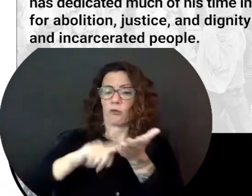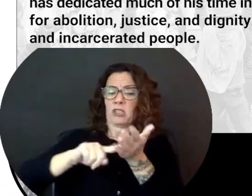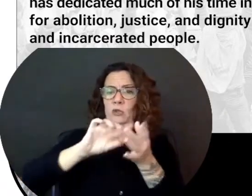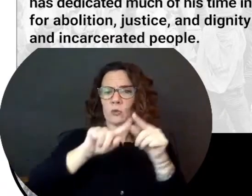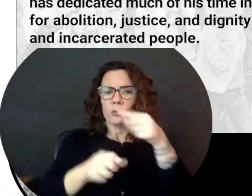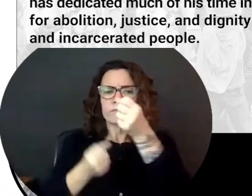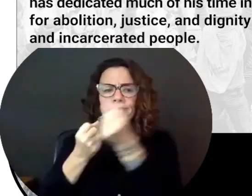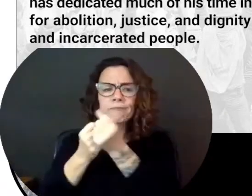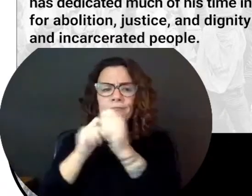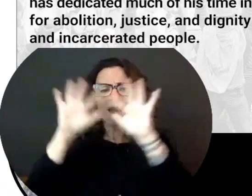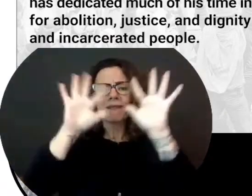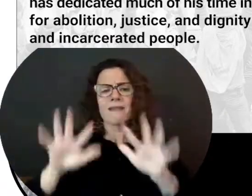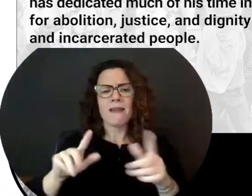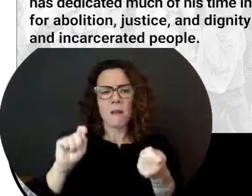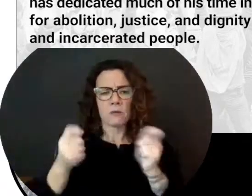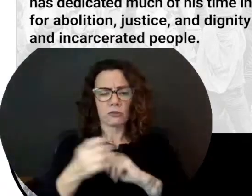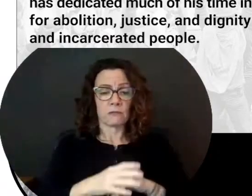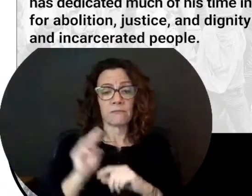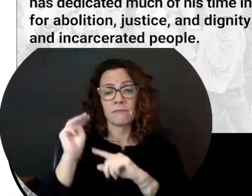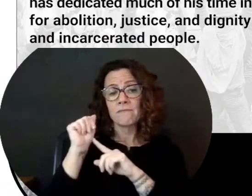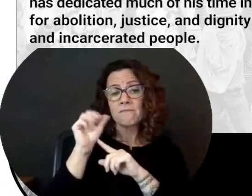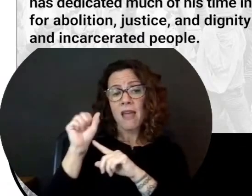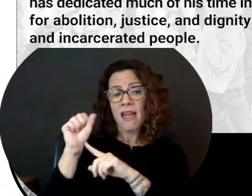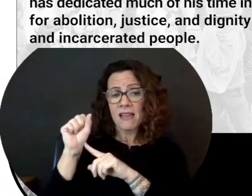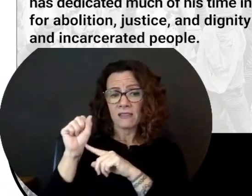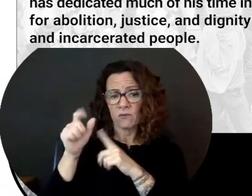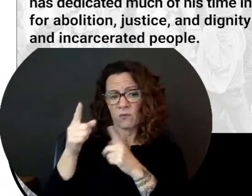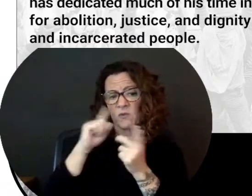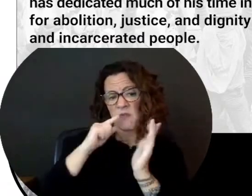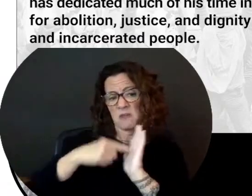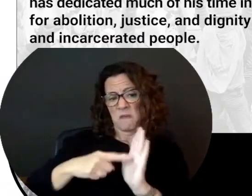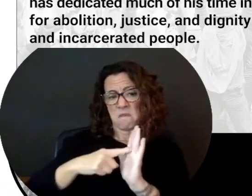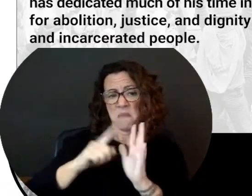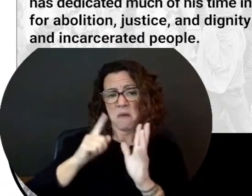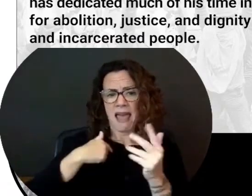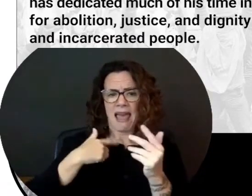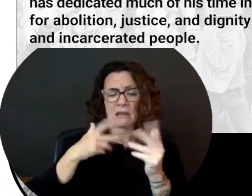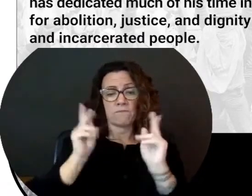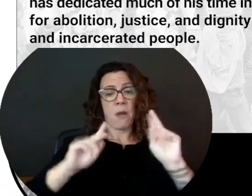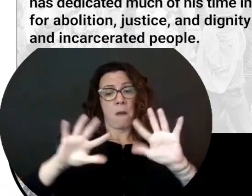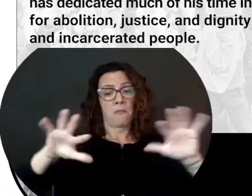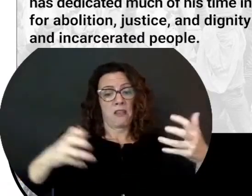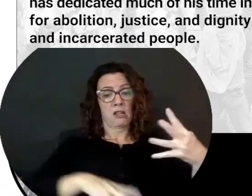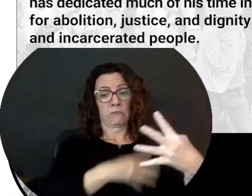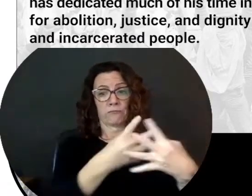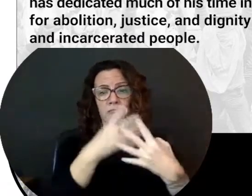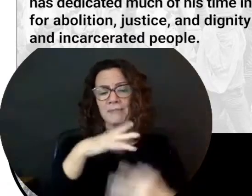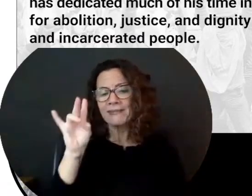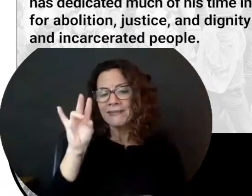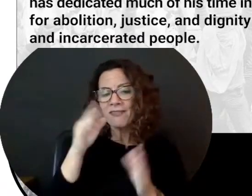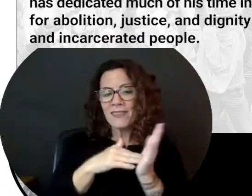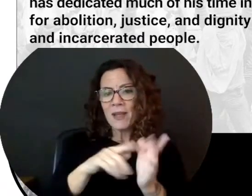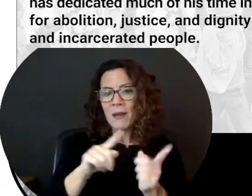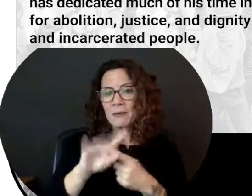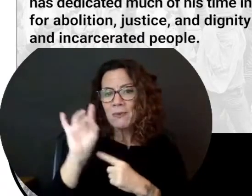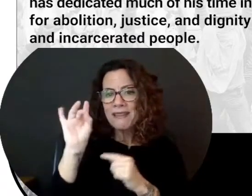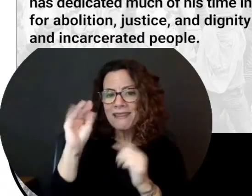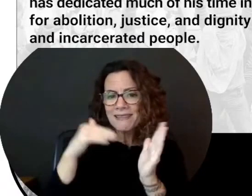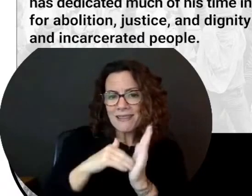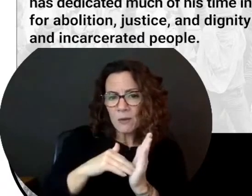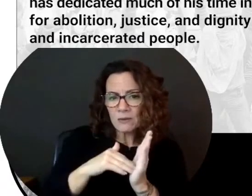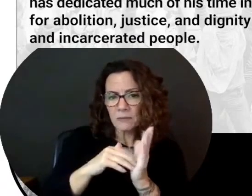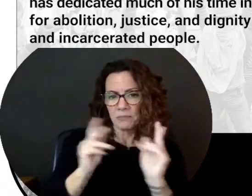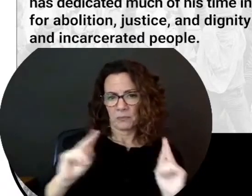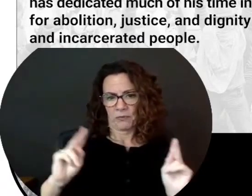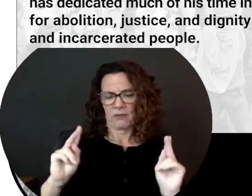When we scale this out to bigger incarceration states such as California, boasting more than 160,000 caged